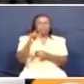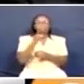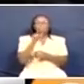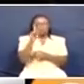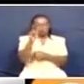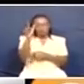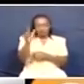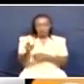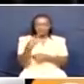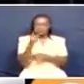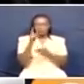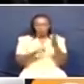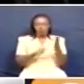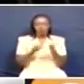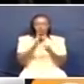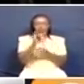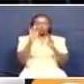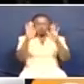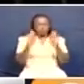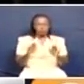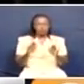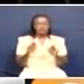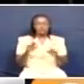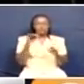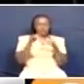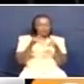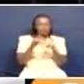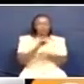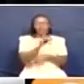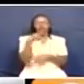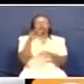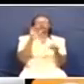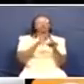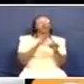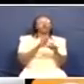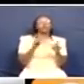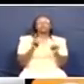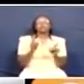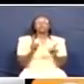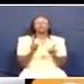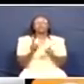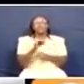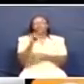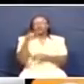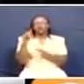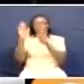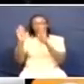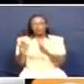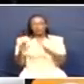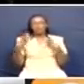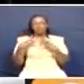that those who matter in elections are those who vote, are not those who vote. Those who matter are those who count the